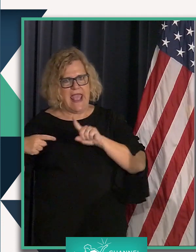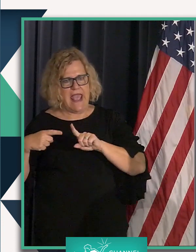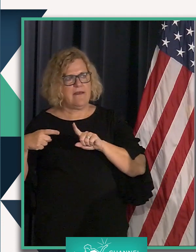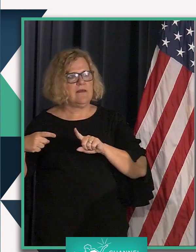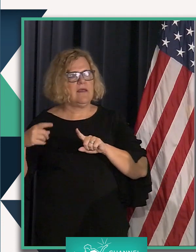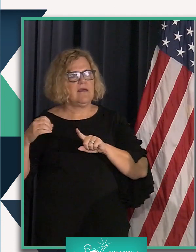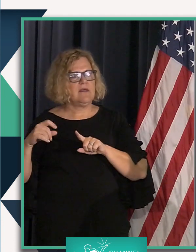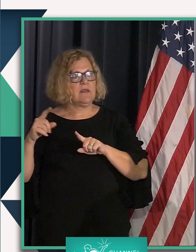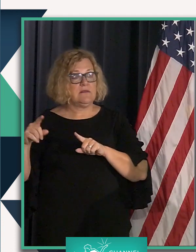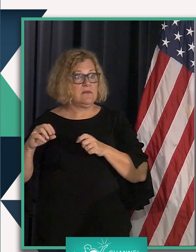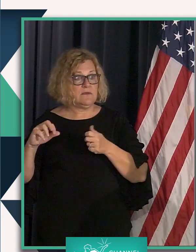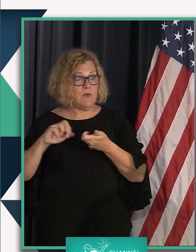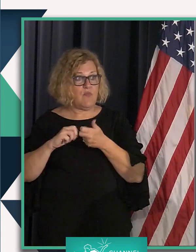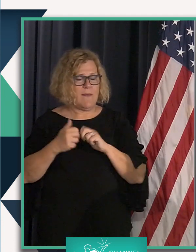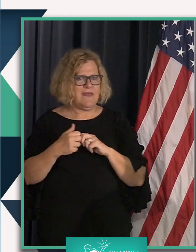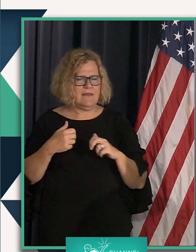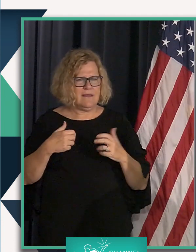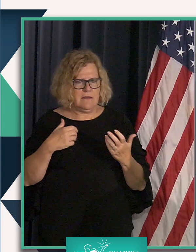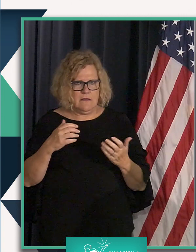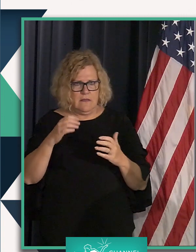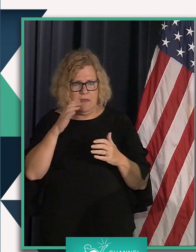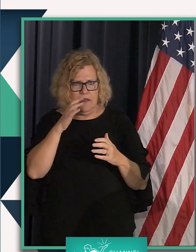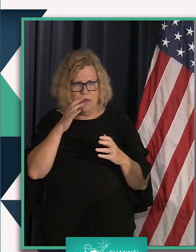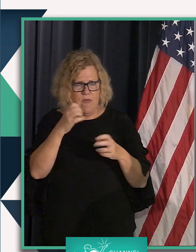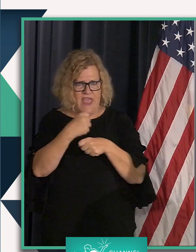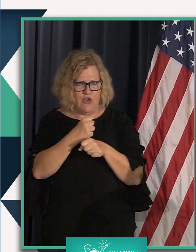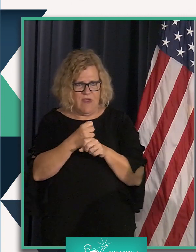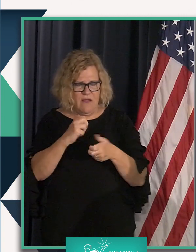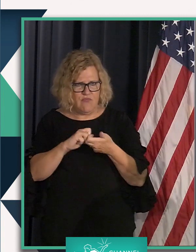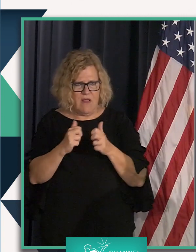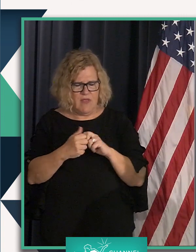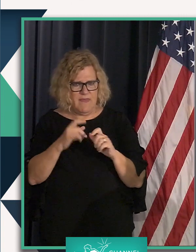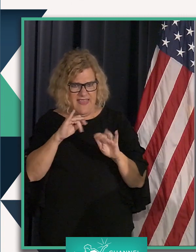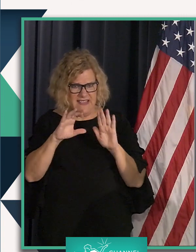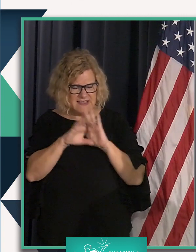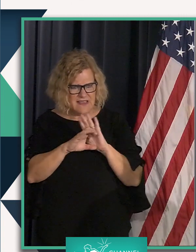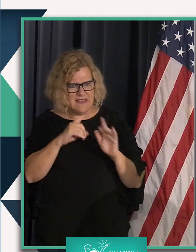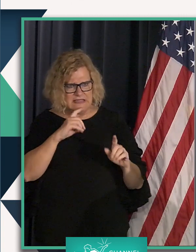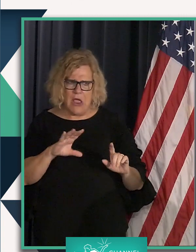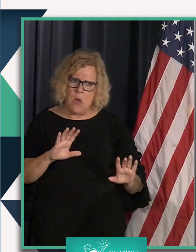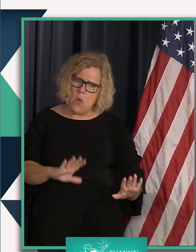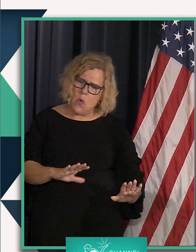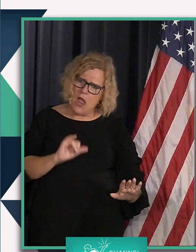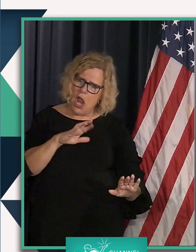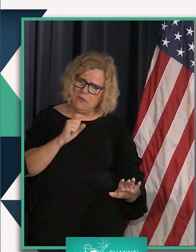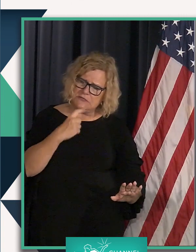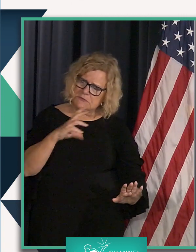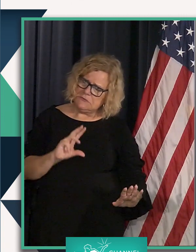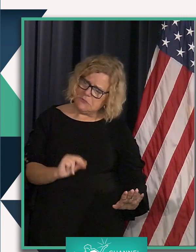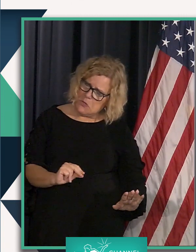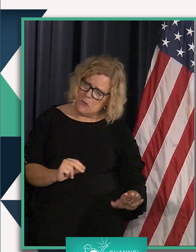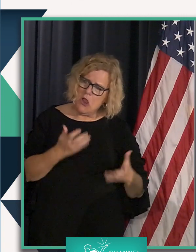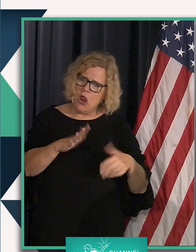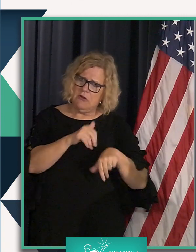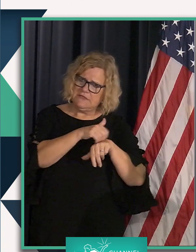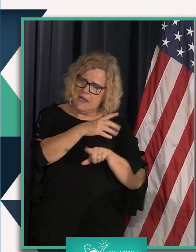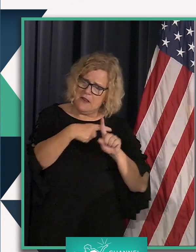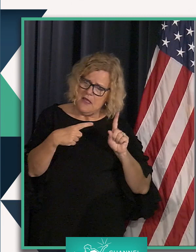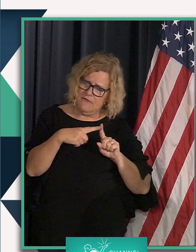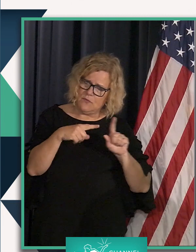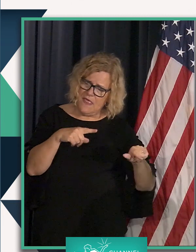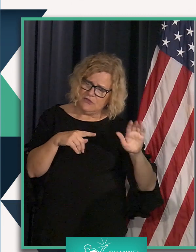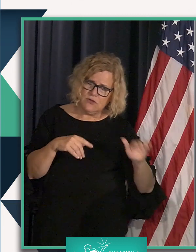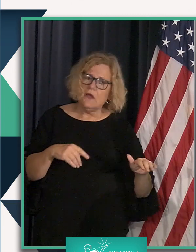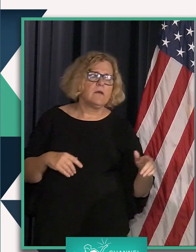goes no problem. That's what I'm saying. Would they create any problem in this scenario? Would they say, oh, I already say, oh, no, we already sent half to this